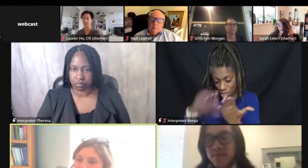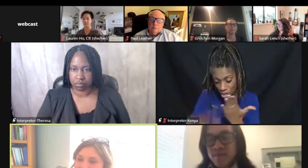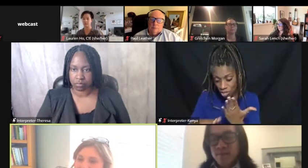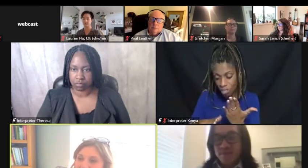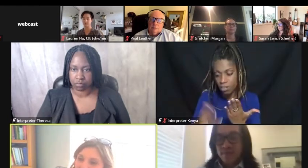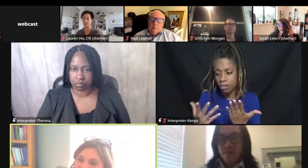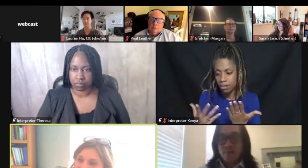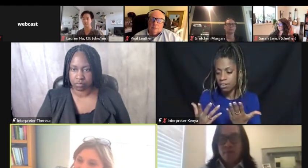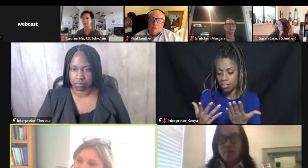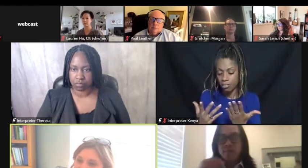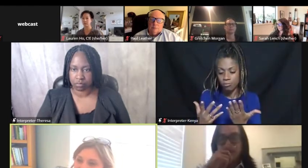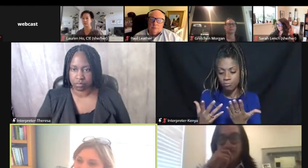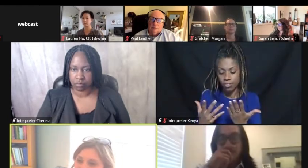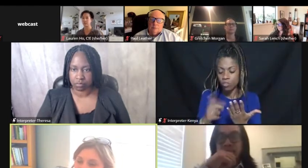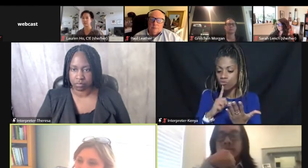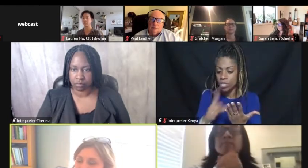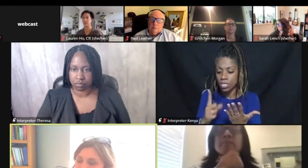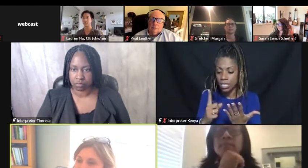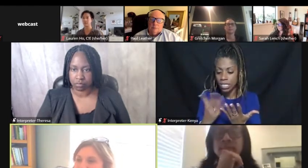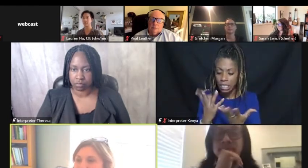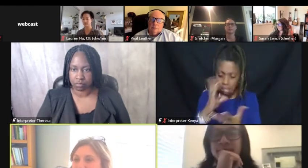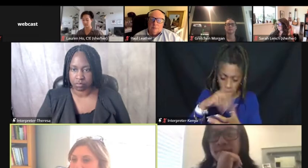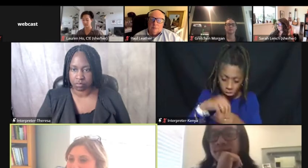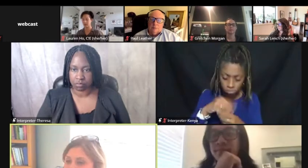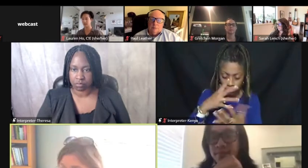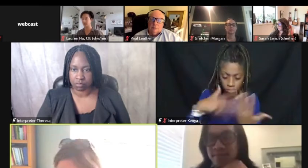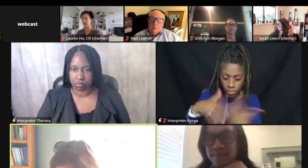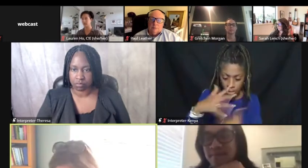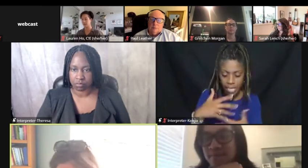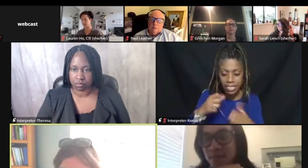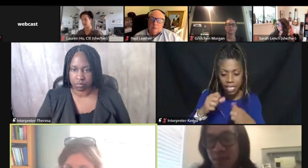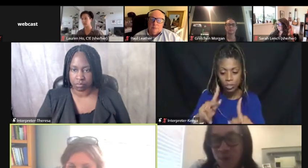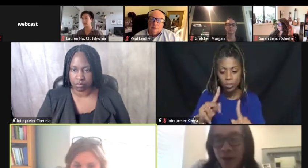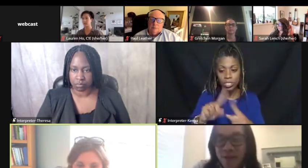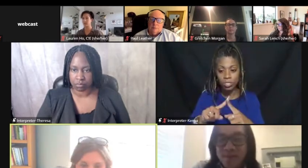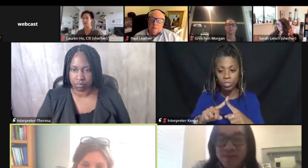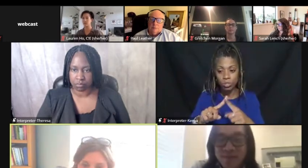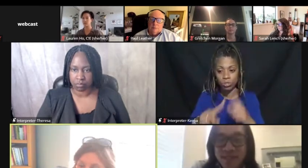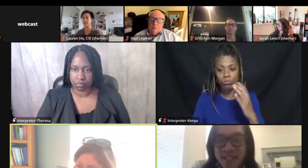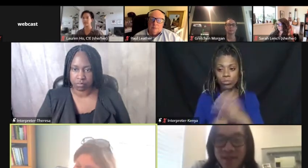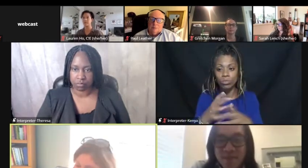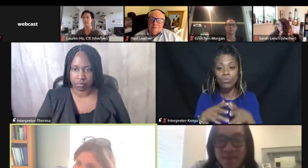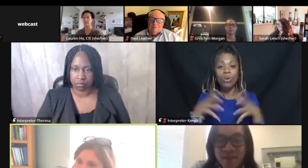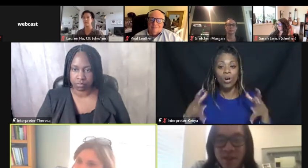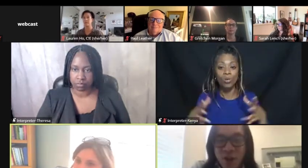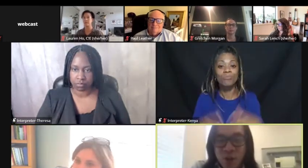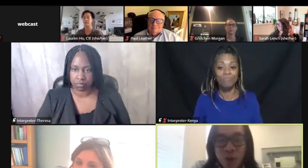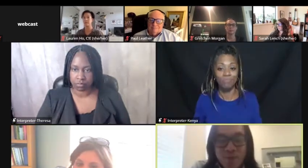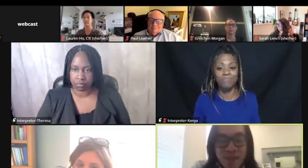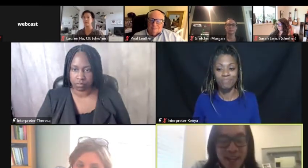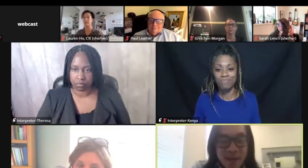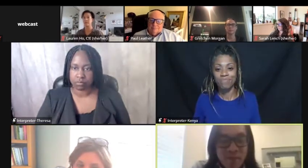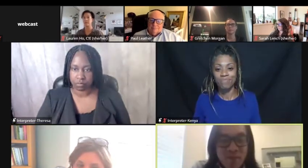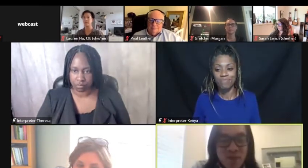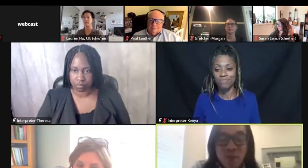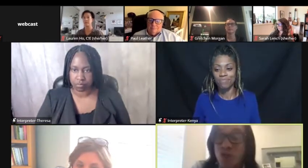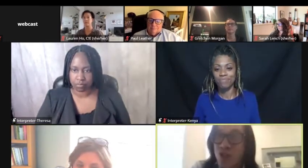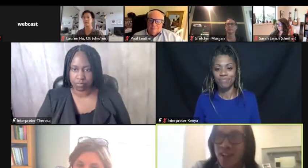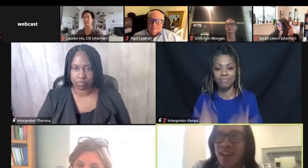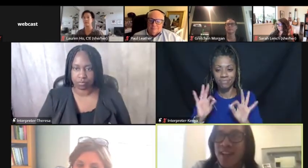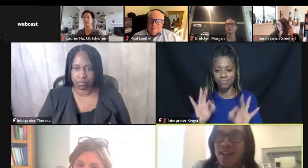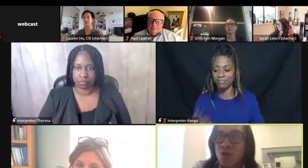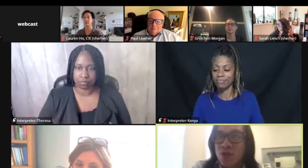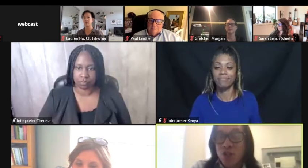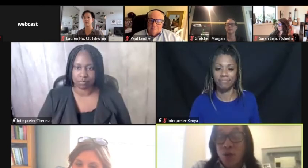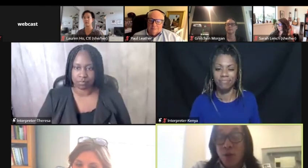is fully engaged and has the opportunity to grow. Wow, that's incredible.